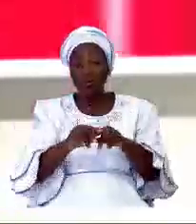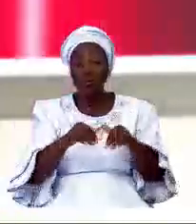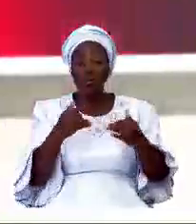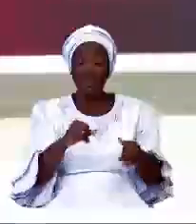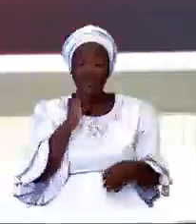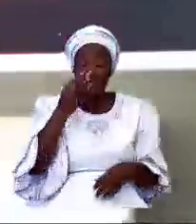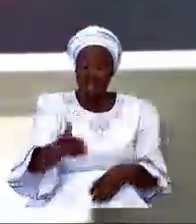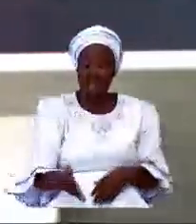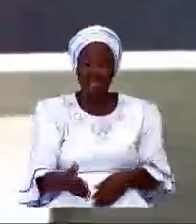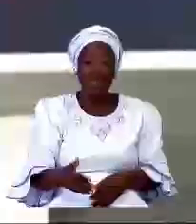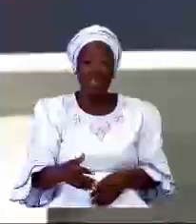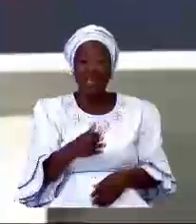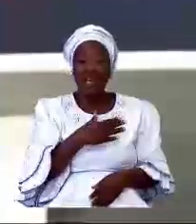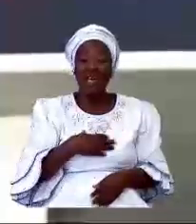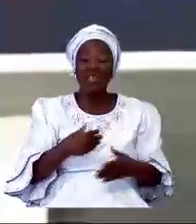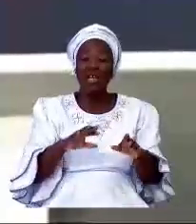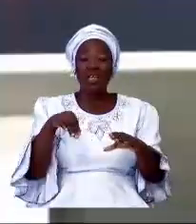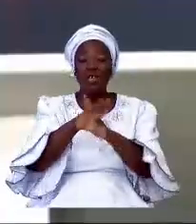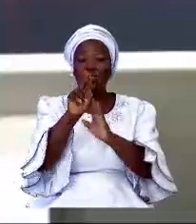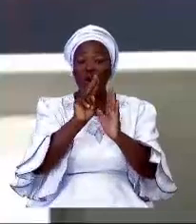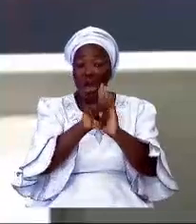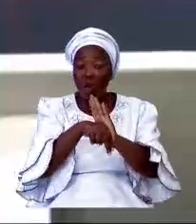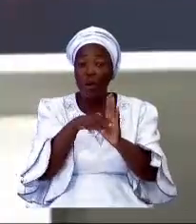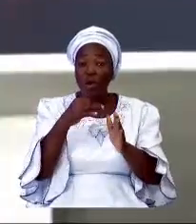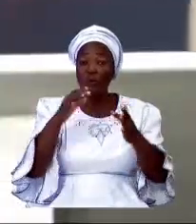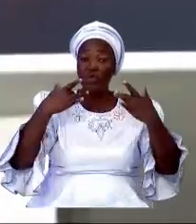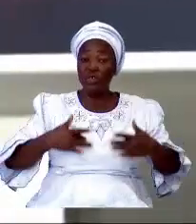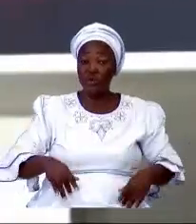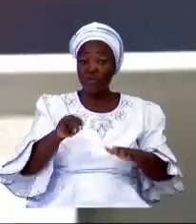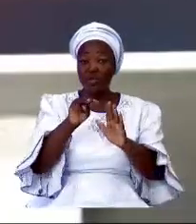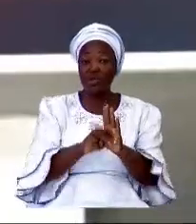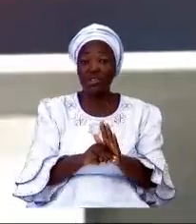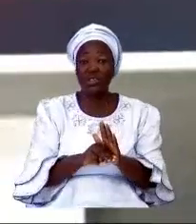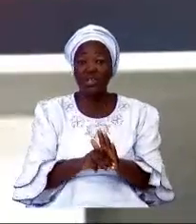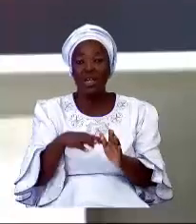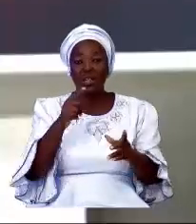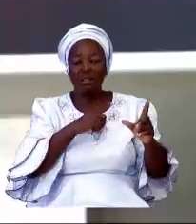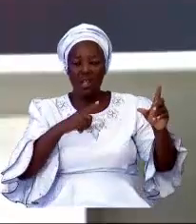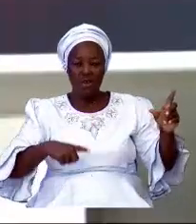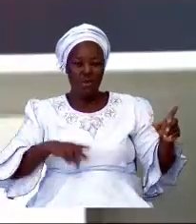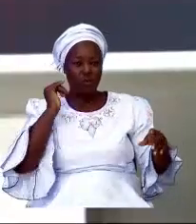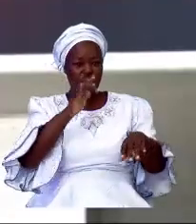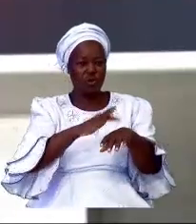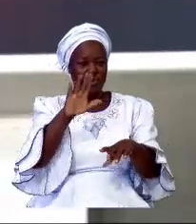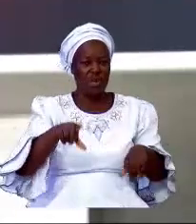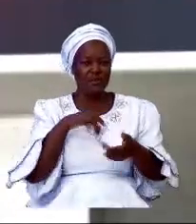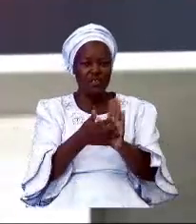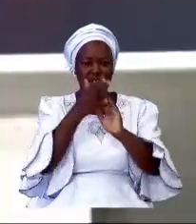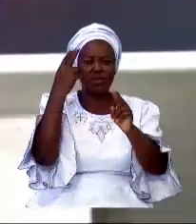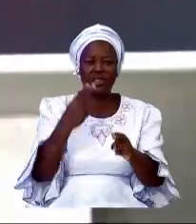to do now is lie down here and die. In your hour of